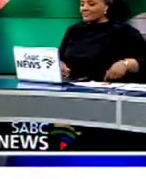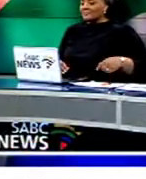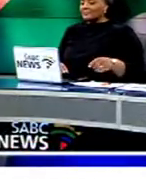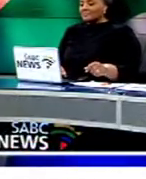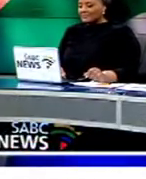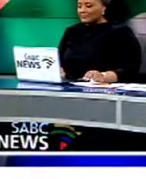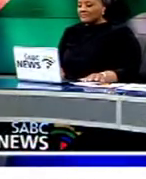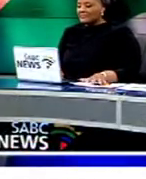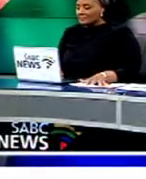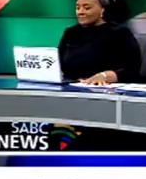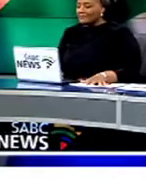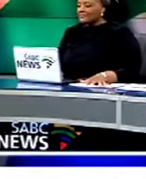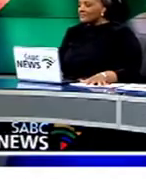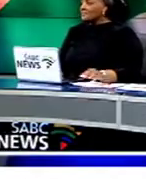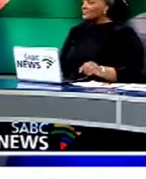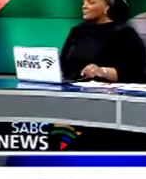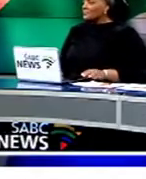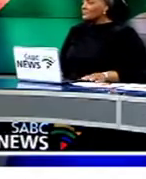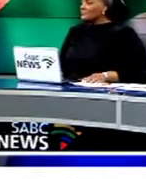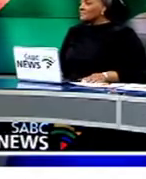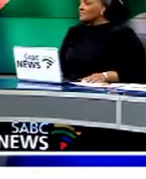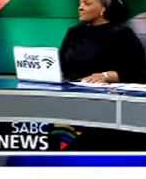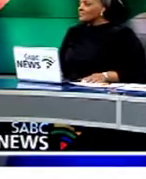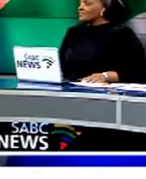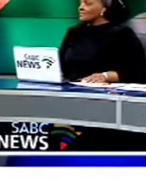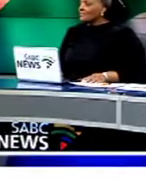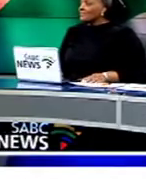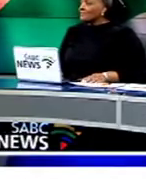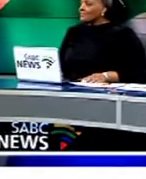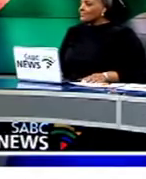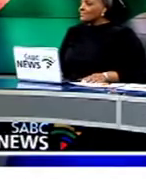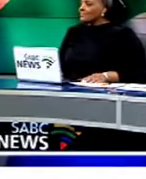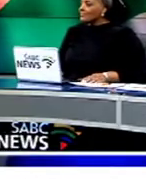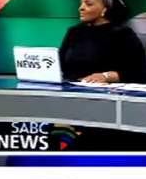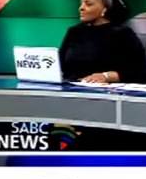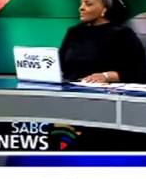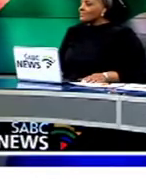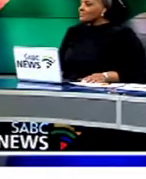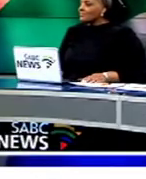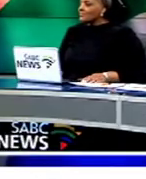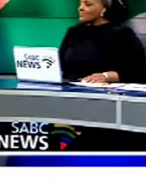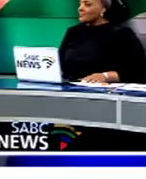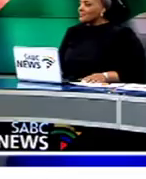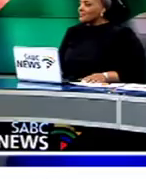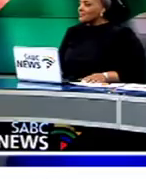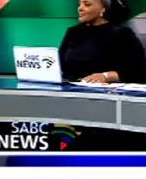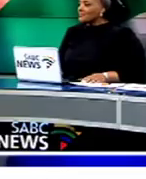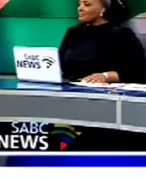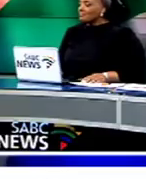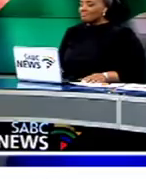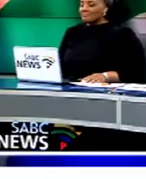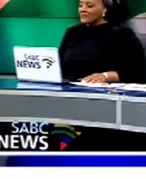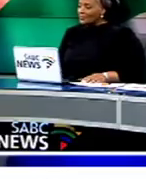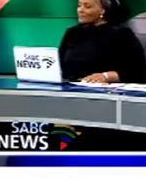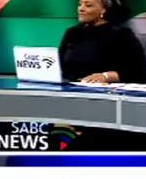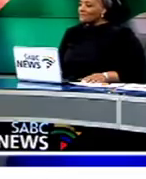lay to his final resting place, Dr. Zola Skweyiya. You know, we're just talking earlier on about one of his many speeches, and I just want to read